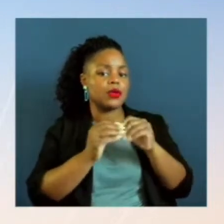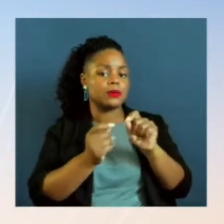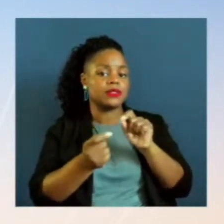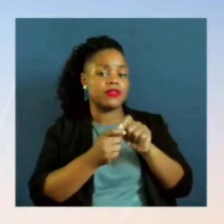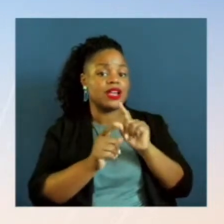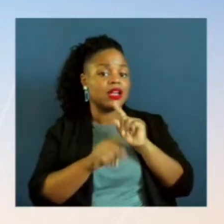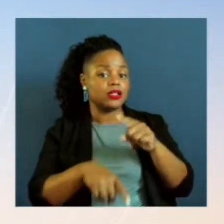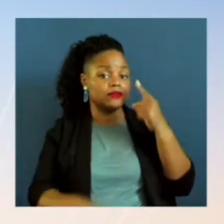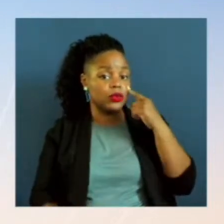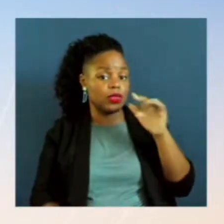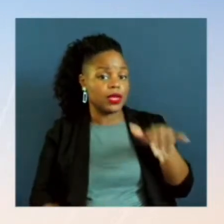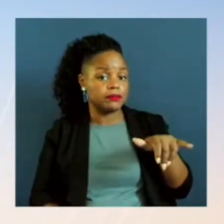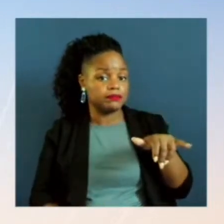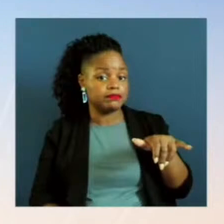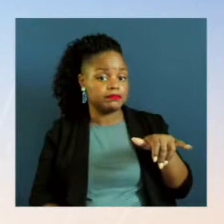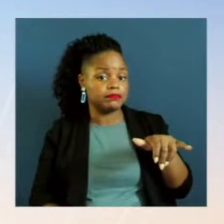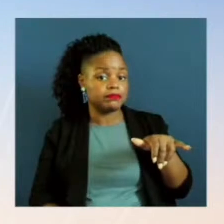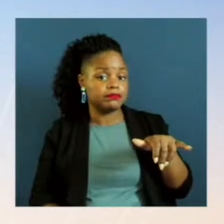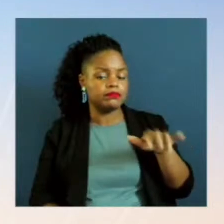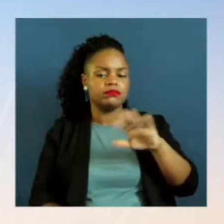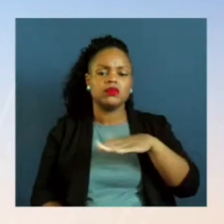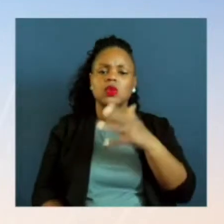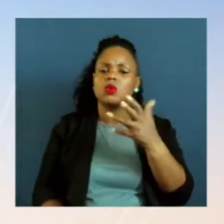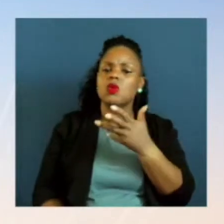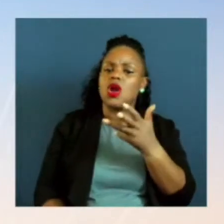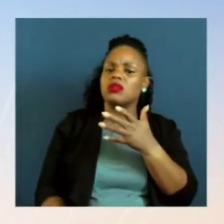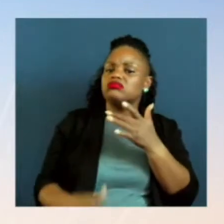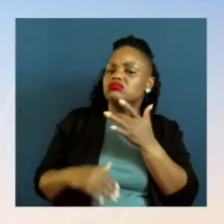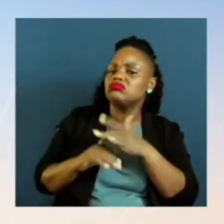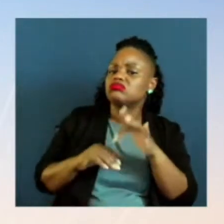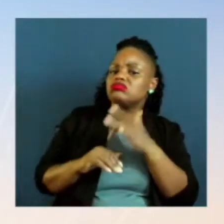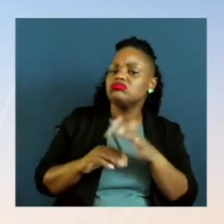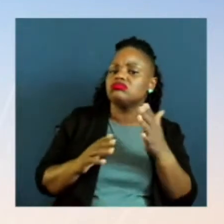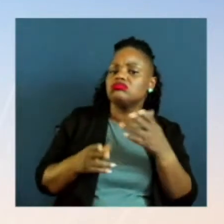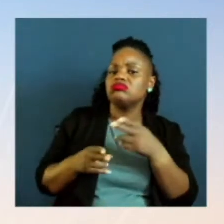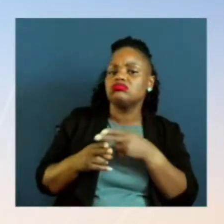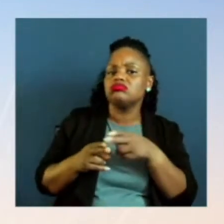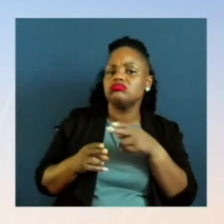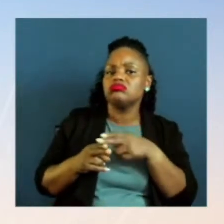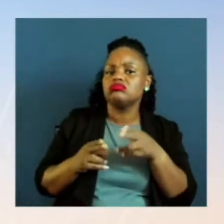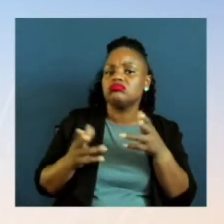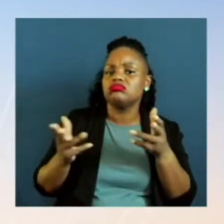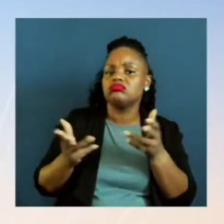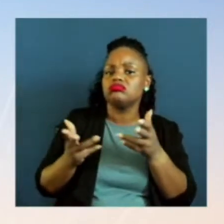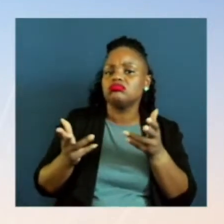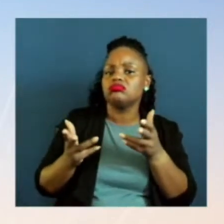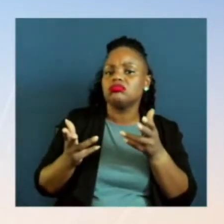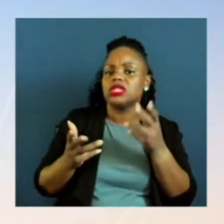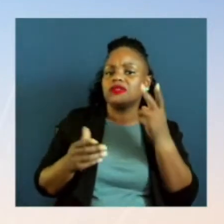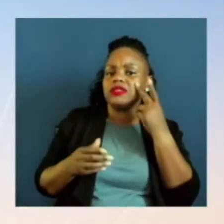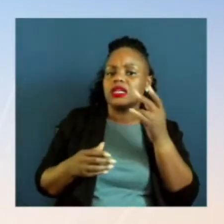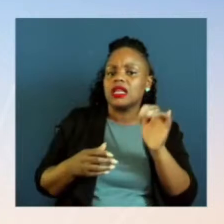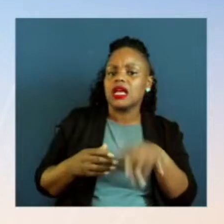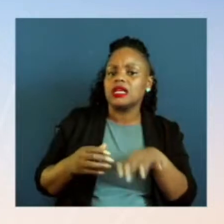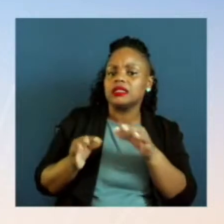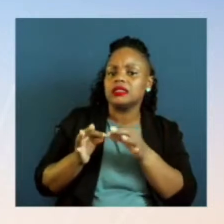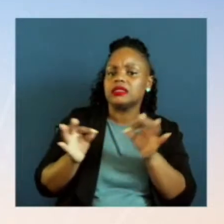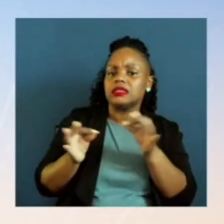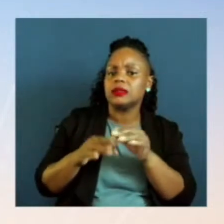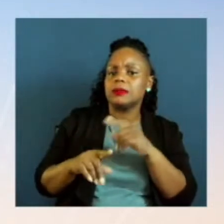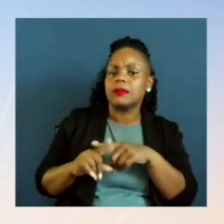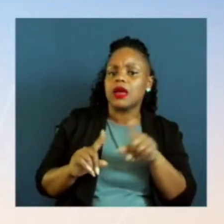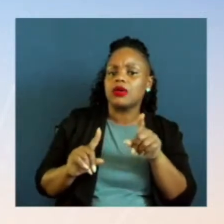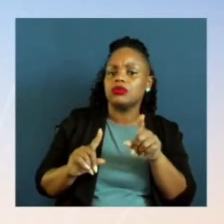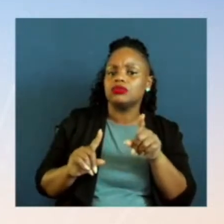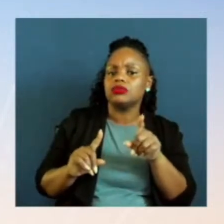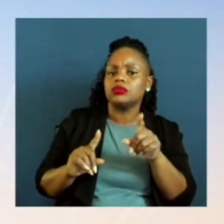are available to you in the short term for reacting to this law? We saw the president's statement directed the Gender Policy Council to do some things. What do